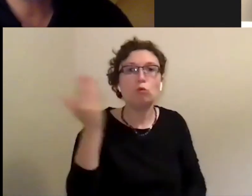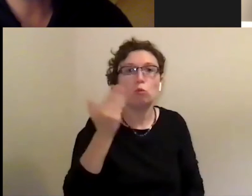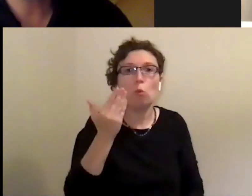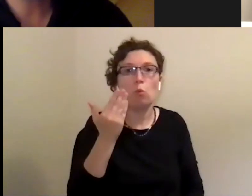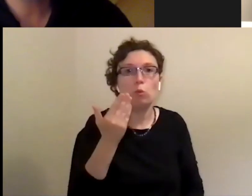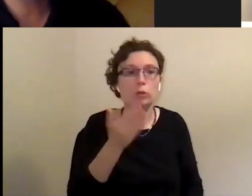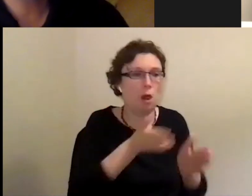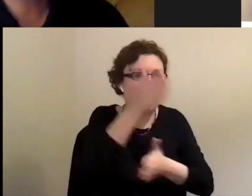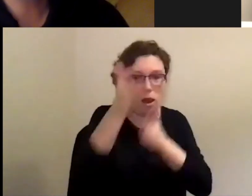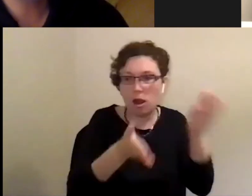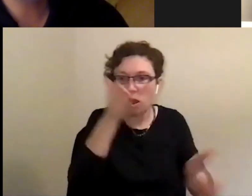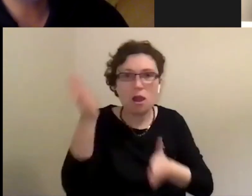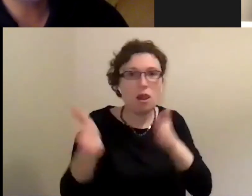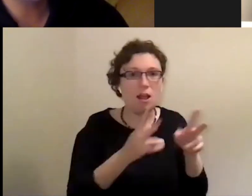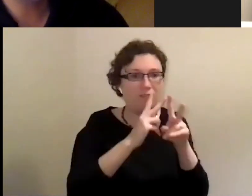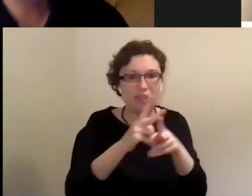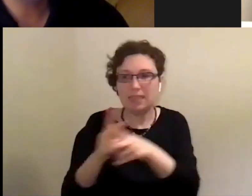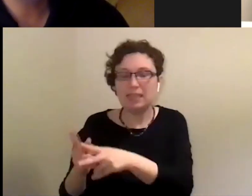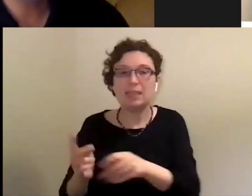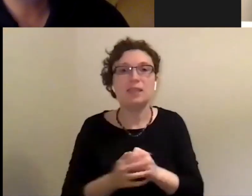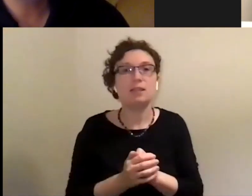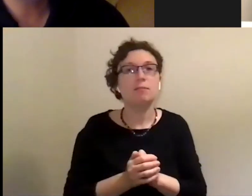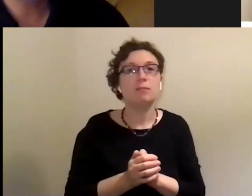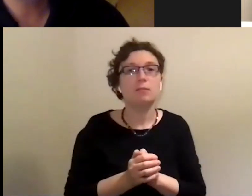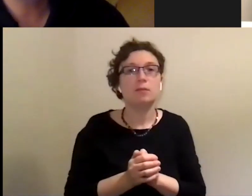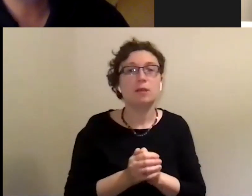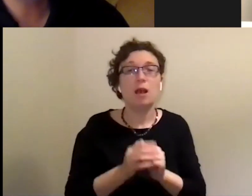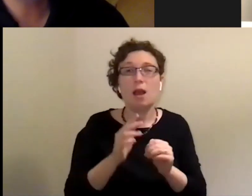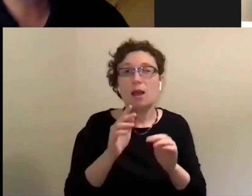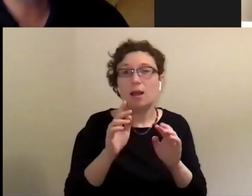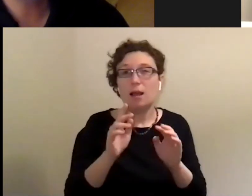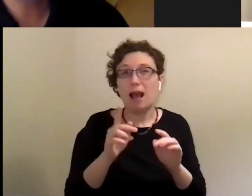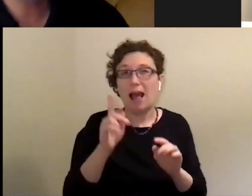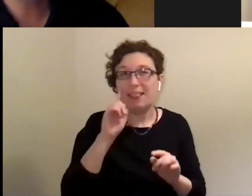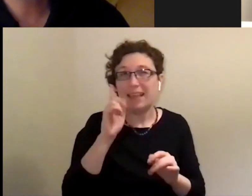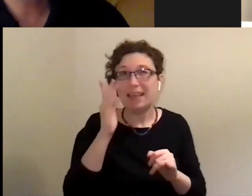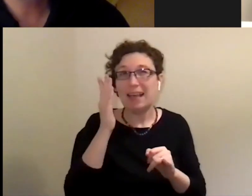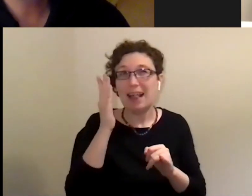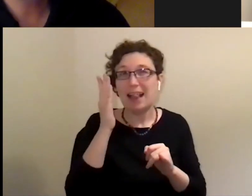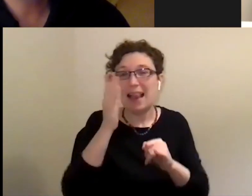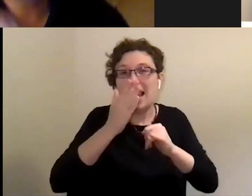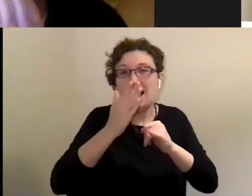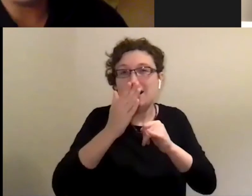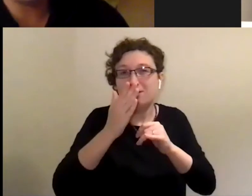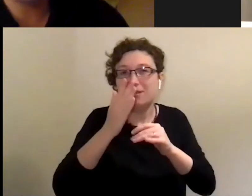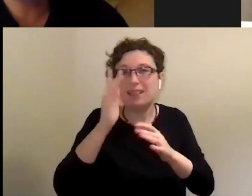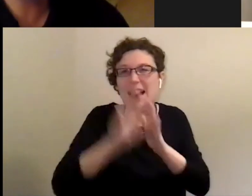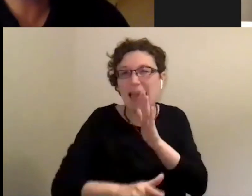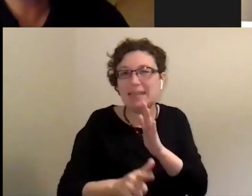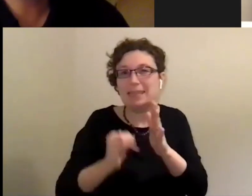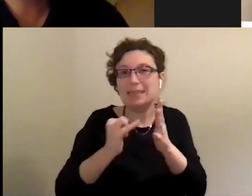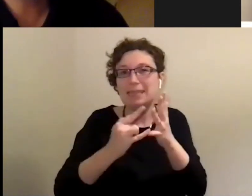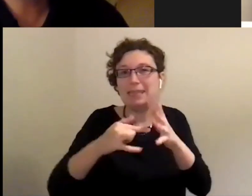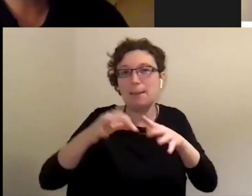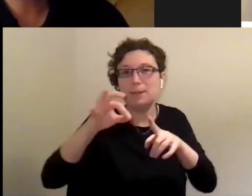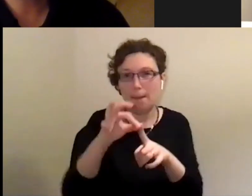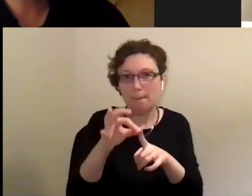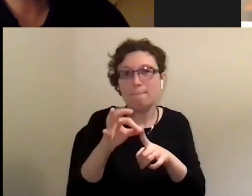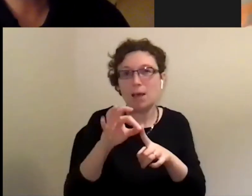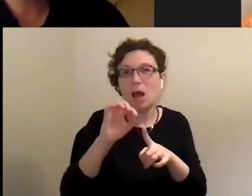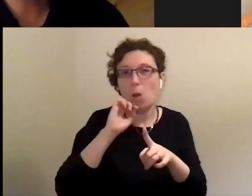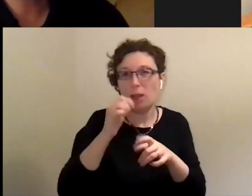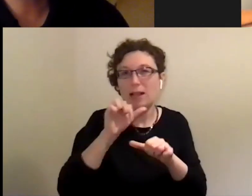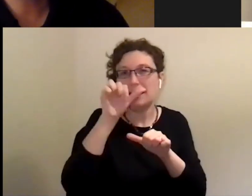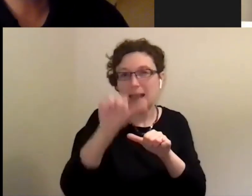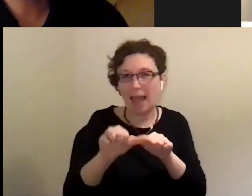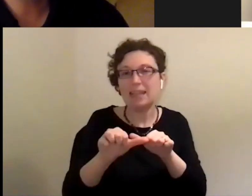late September will be the next one. I hope so. But it will be up to date on my social media and